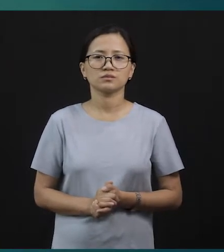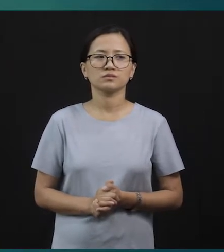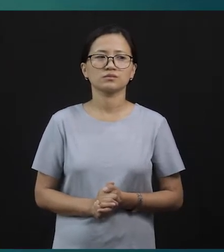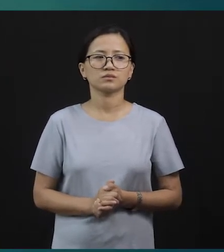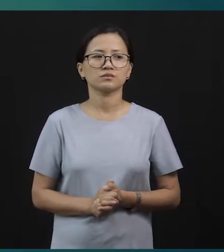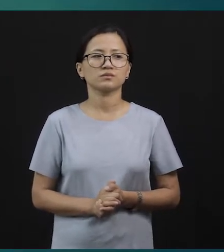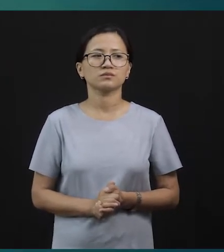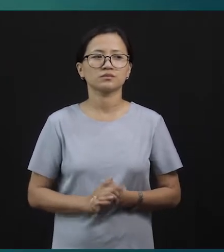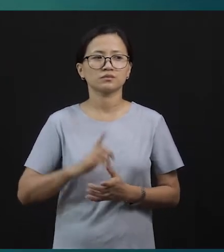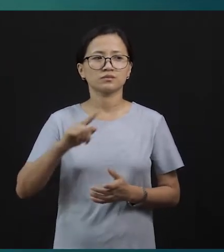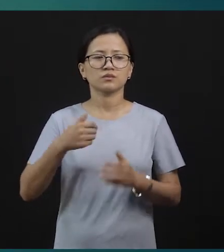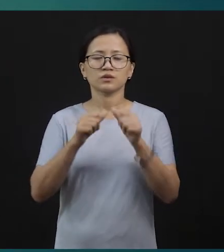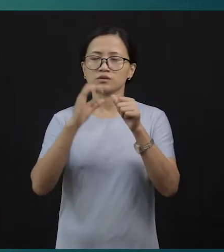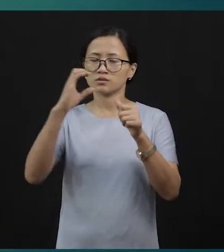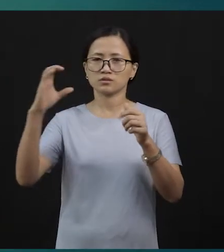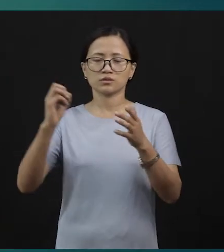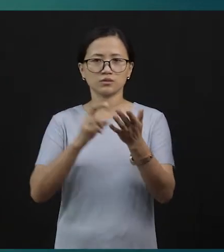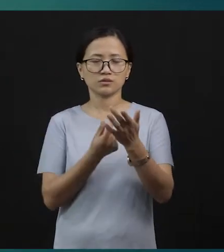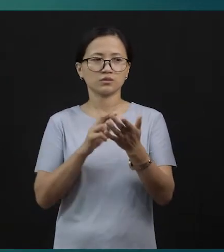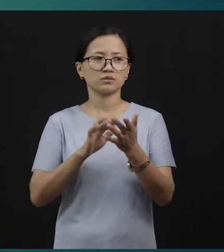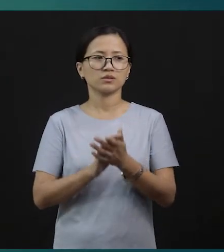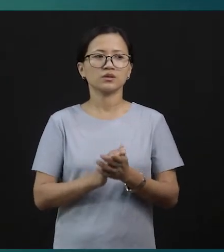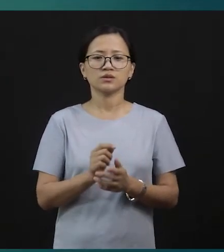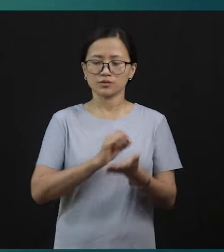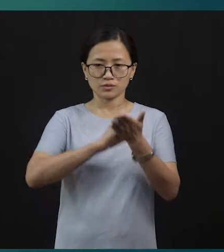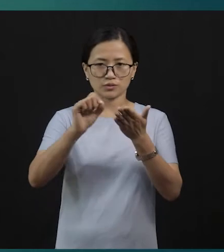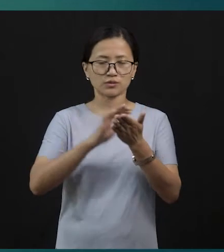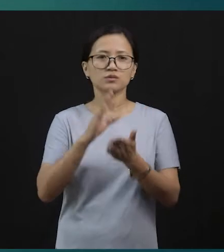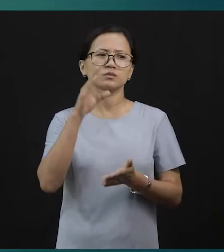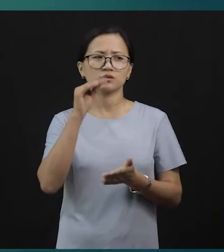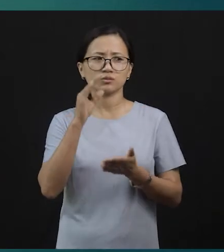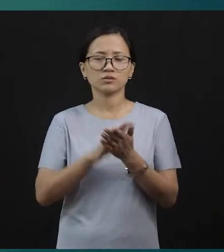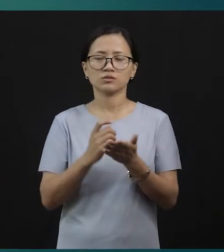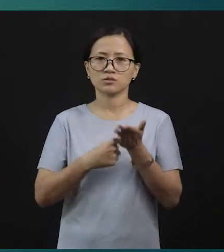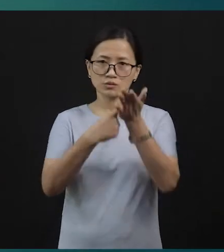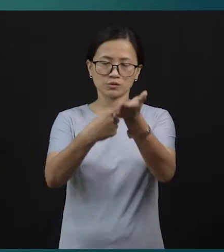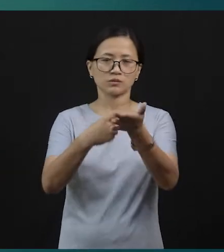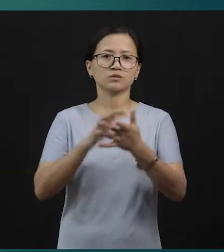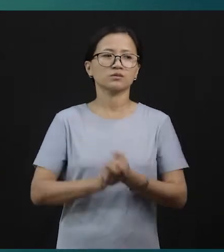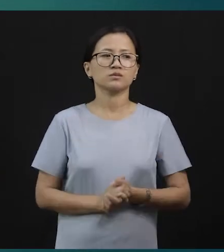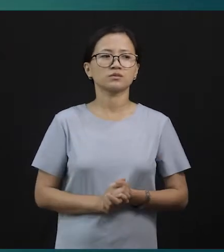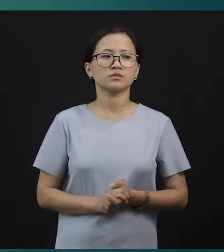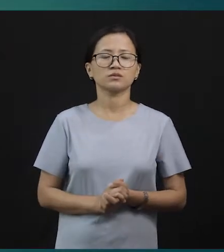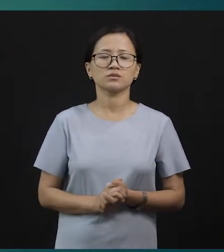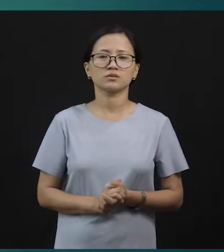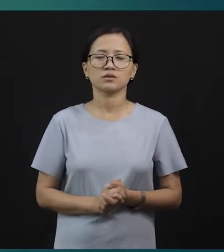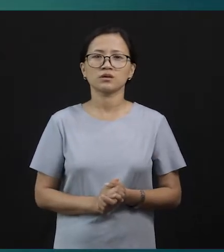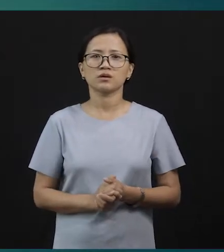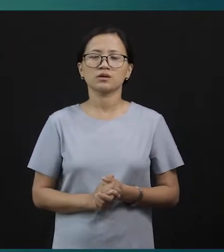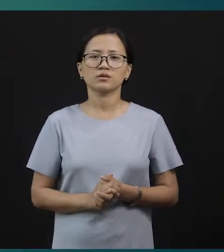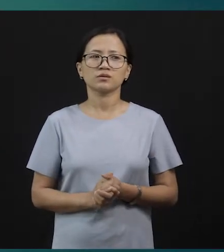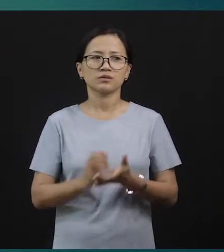Next, account, a written or spoken report. account. Yes, I want you to read it